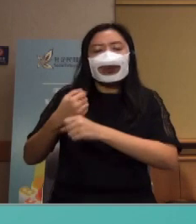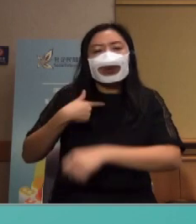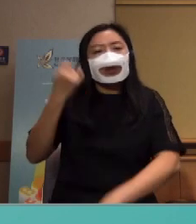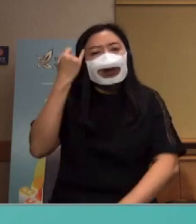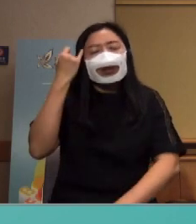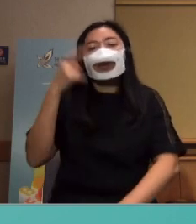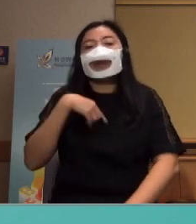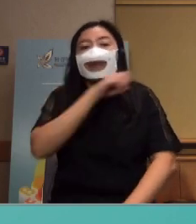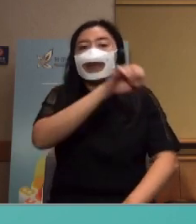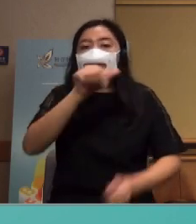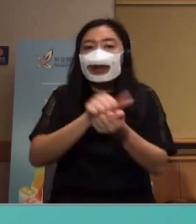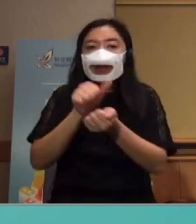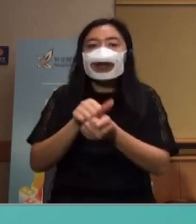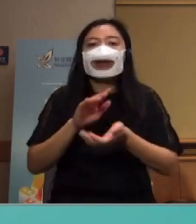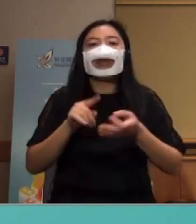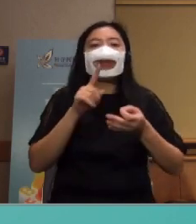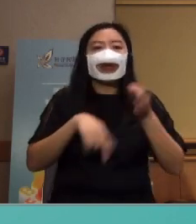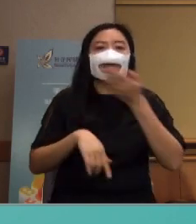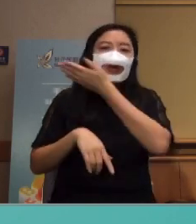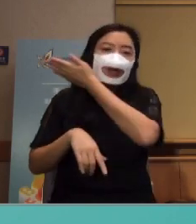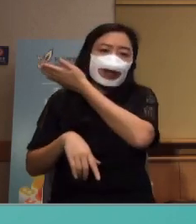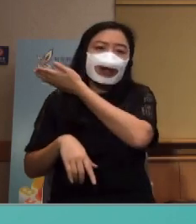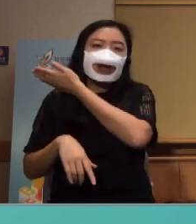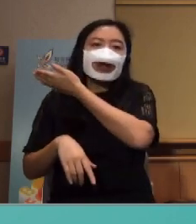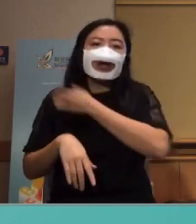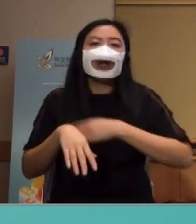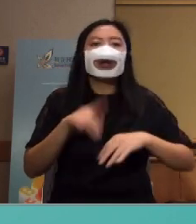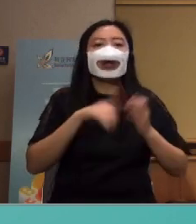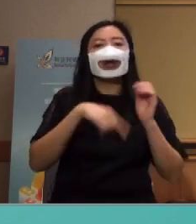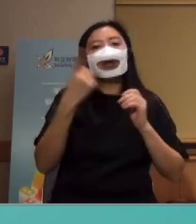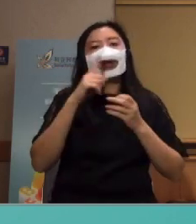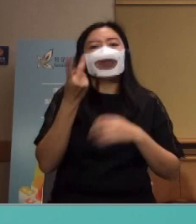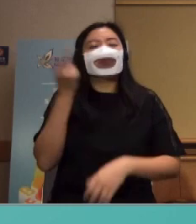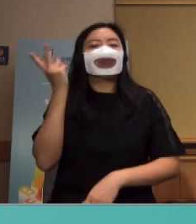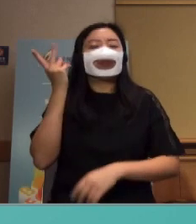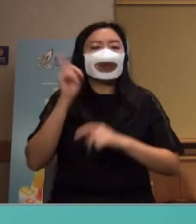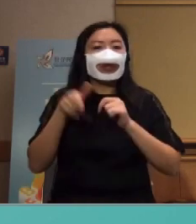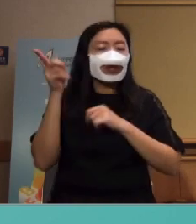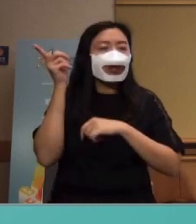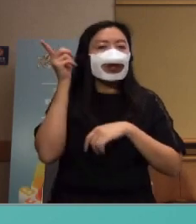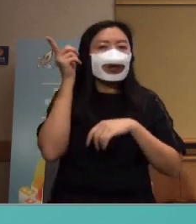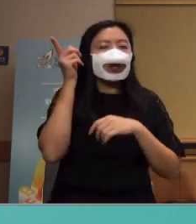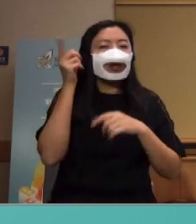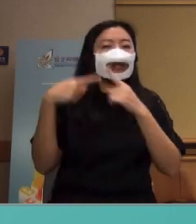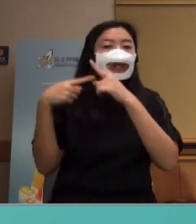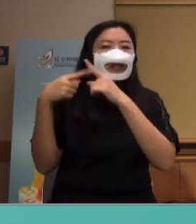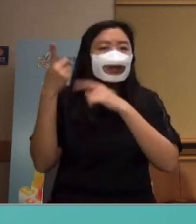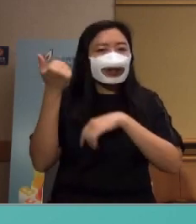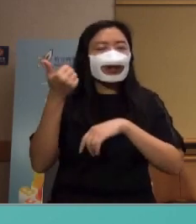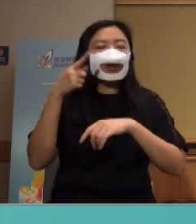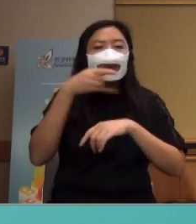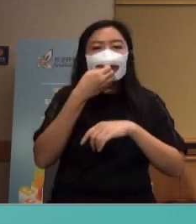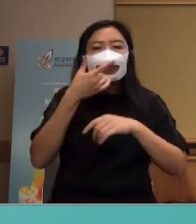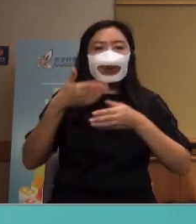Apps. They're doing quite good in Hong Kong. They have their members, they have a group of like